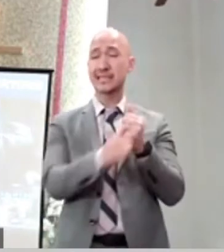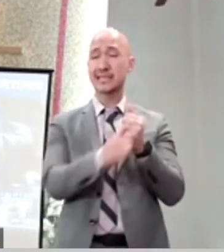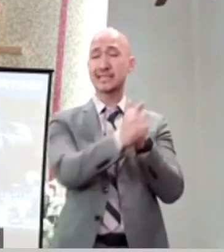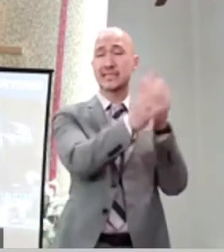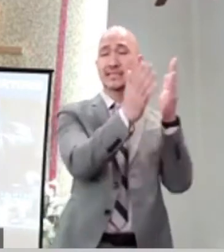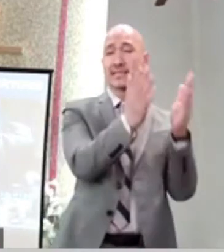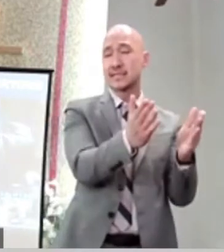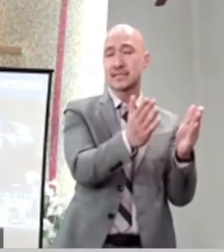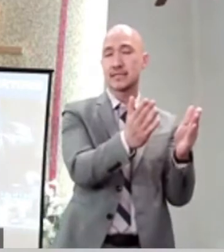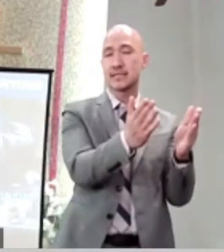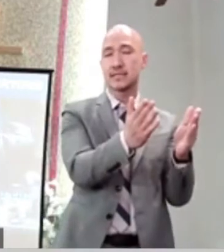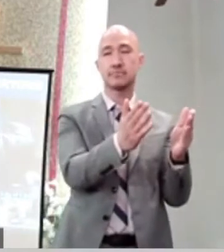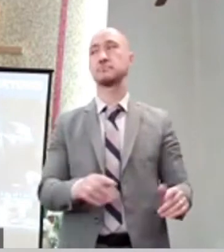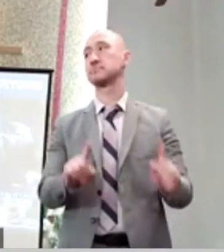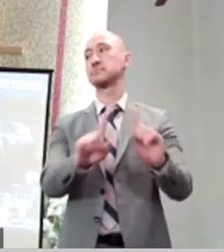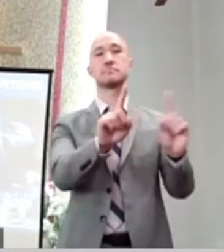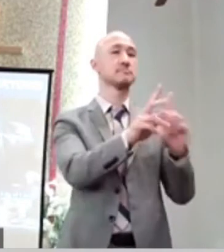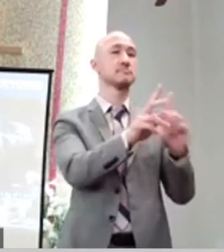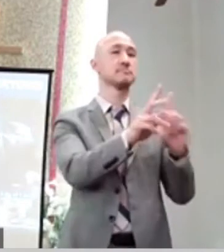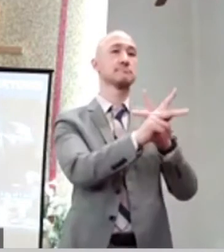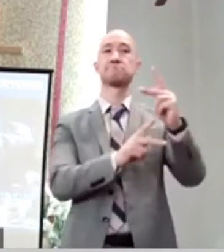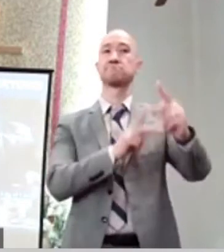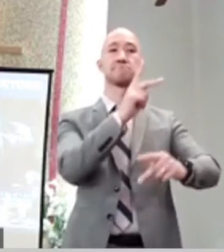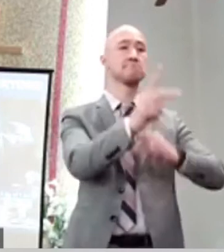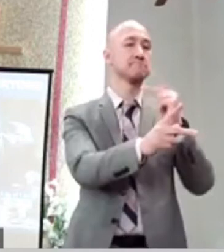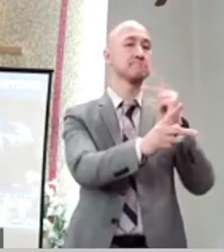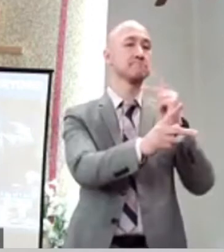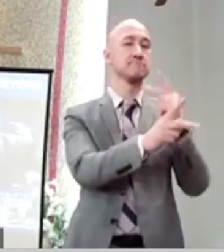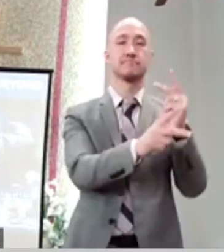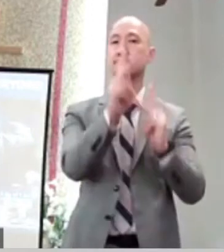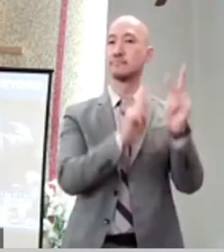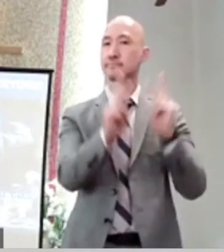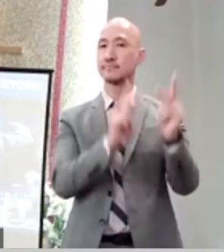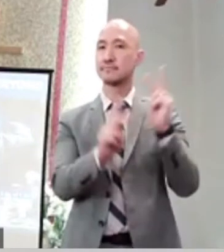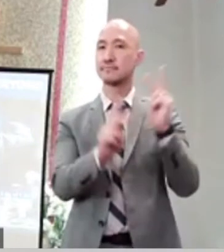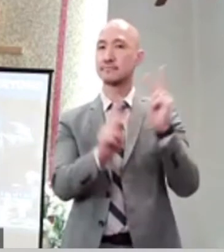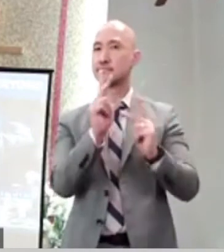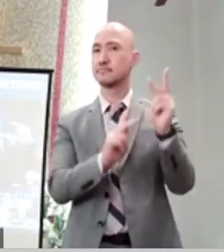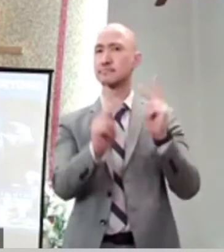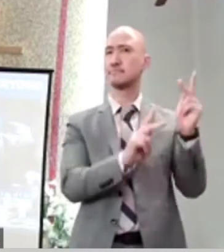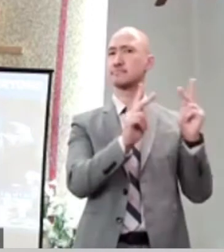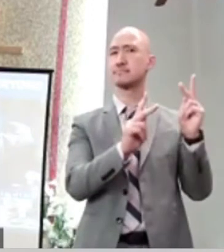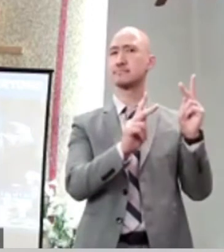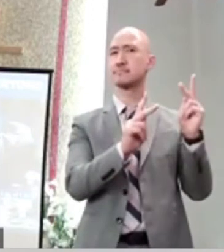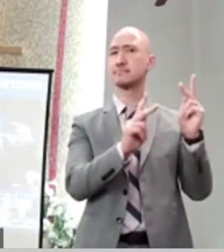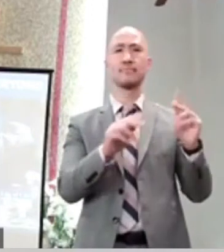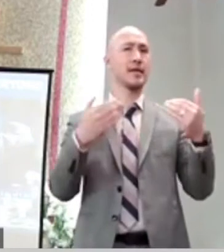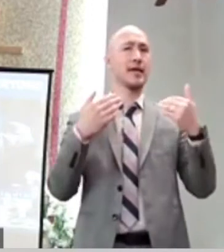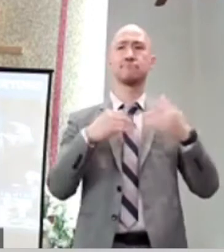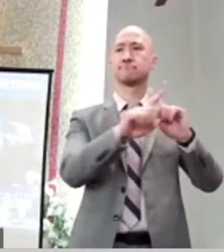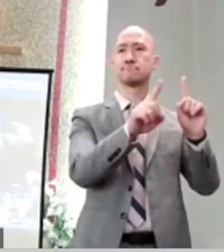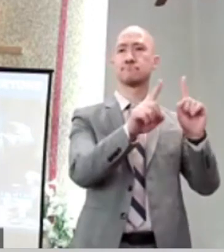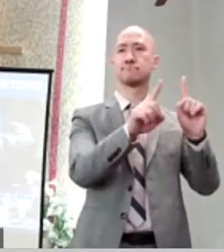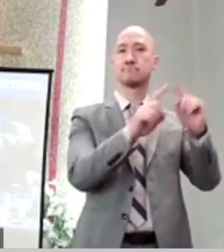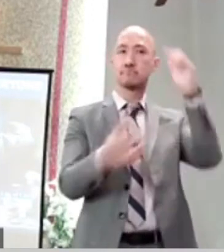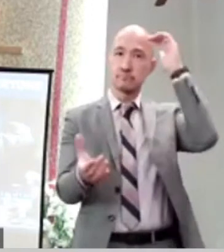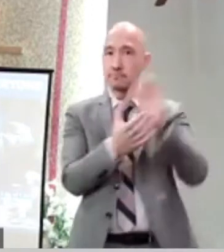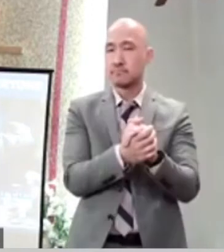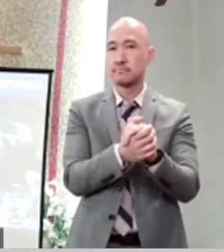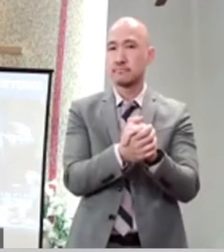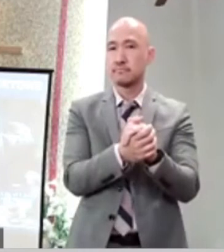of political persuasions, national and ideological persuasions. That was a phenomenon that we can gather from his